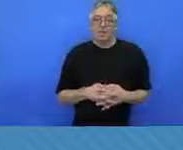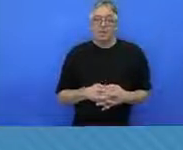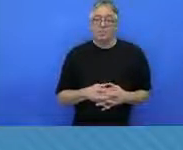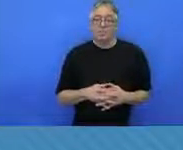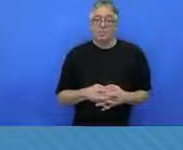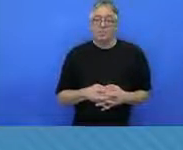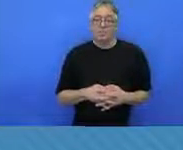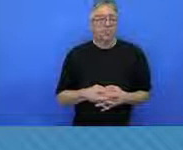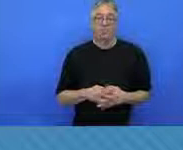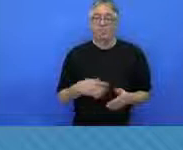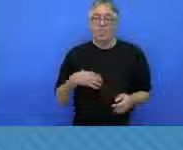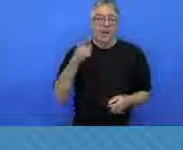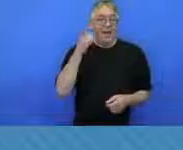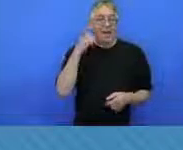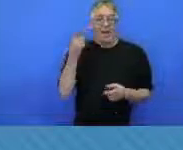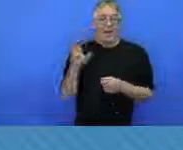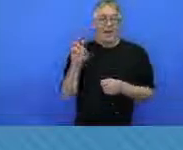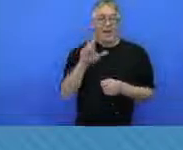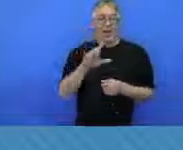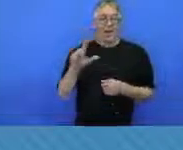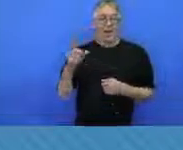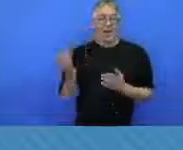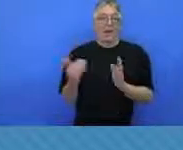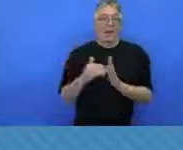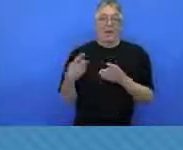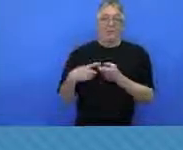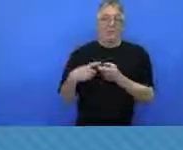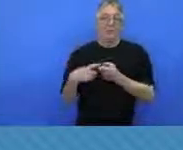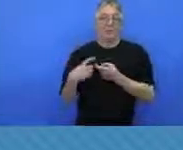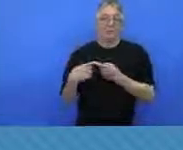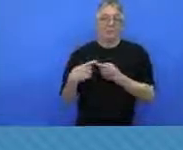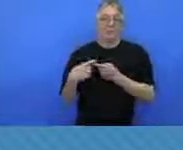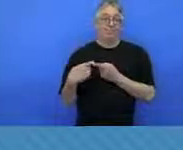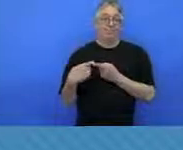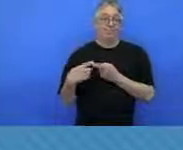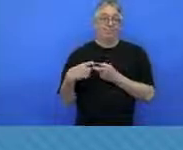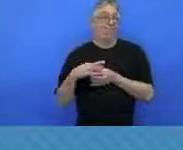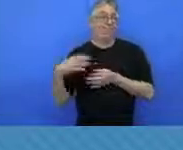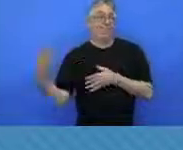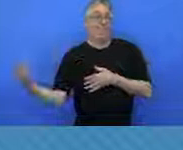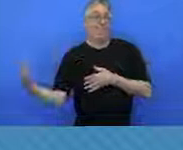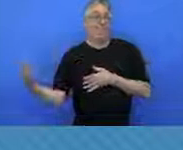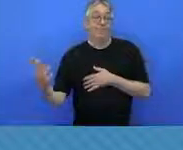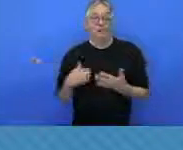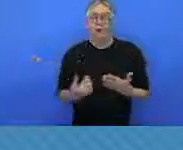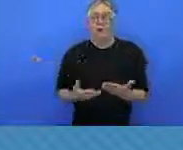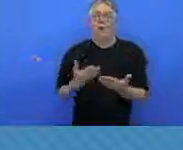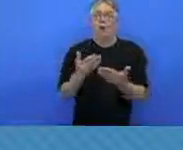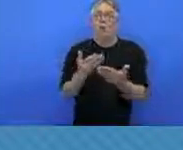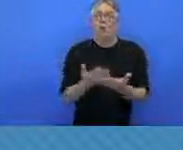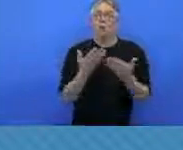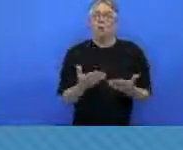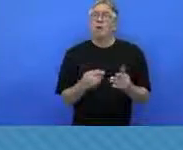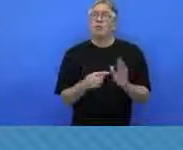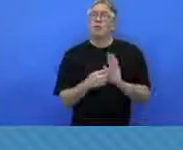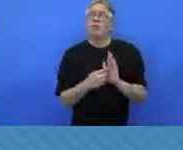I think we have lost Will there again. So what I suggest is that we maybe move on to our video piece, and maybe we'll